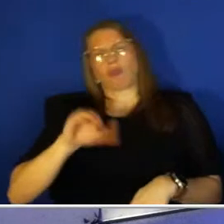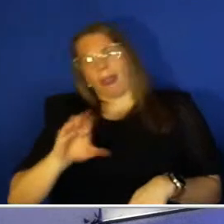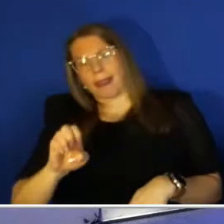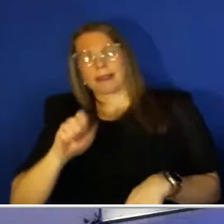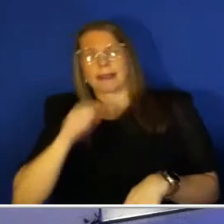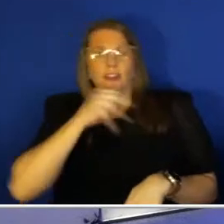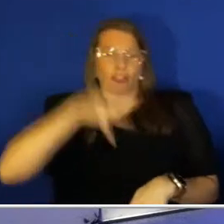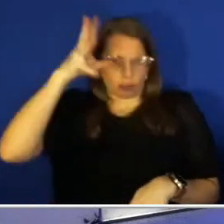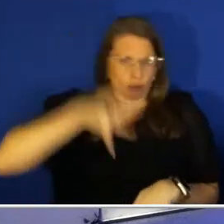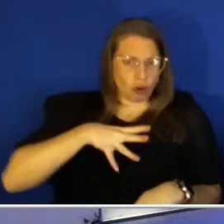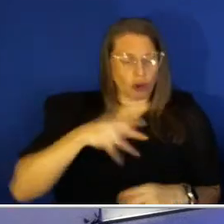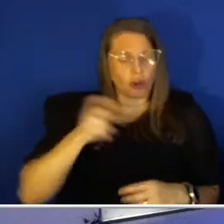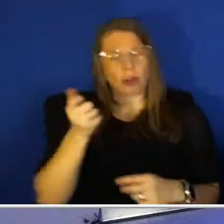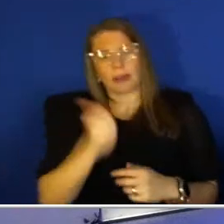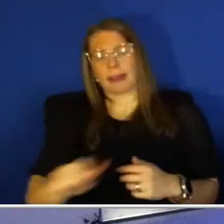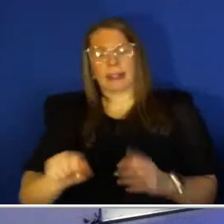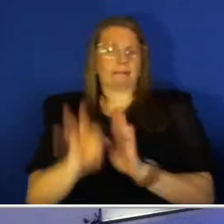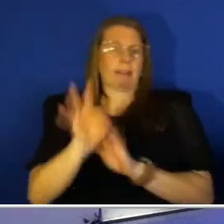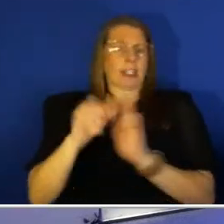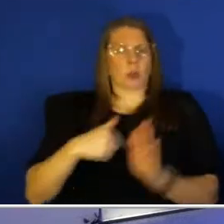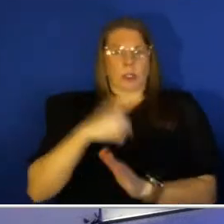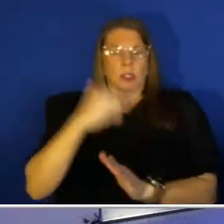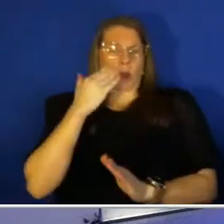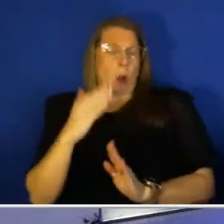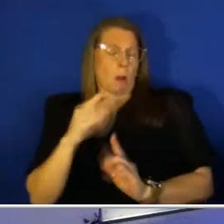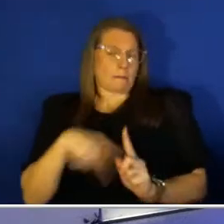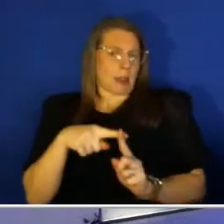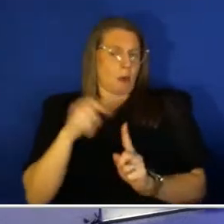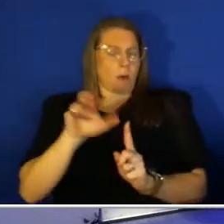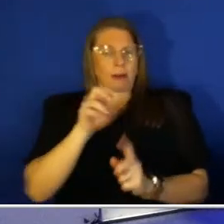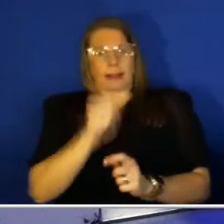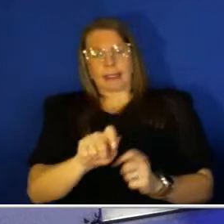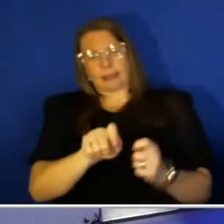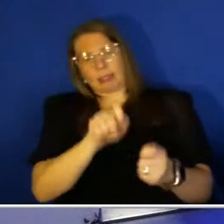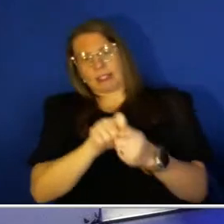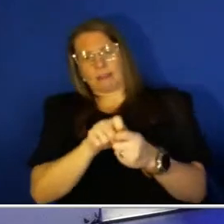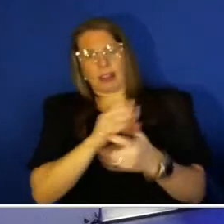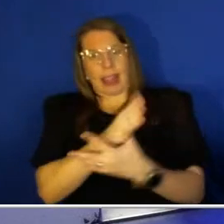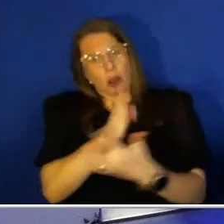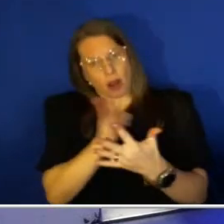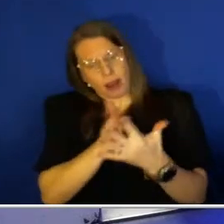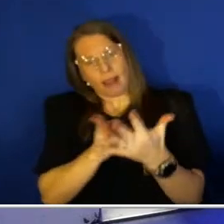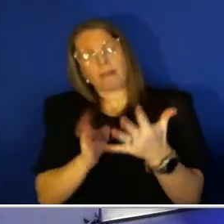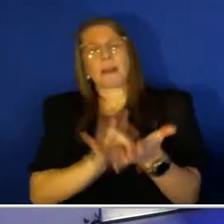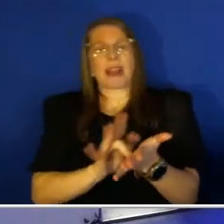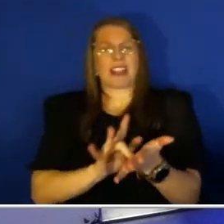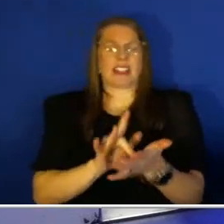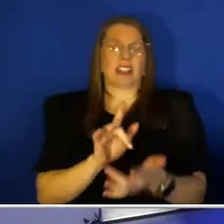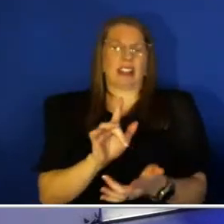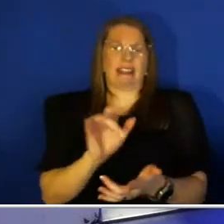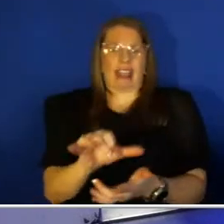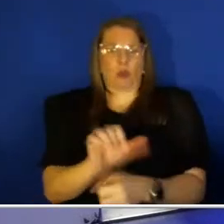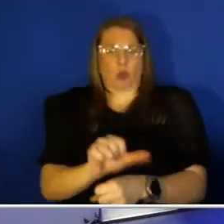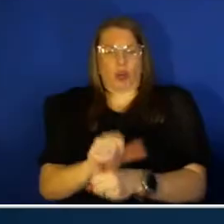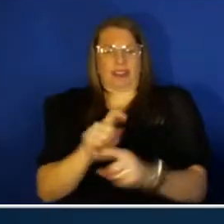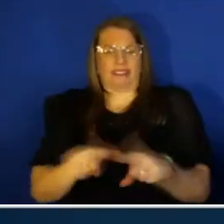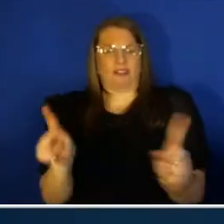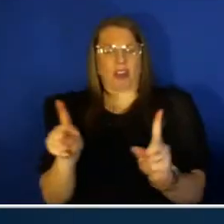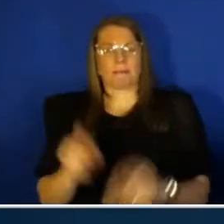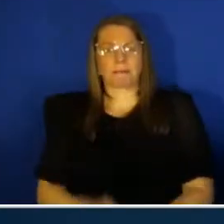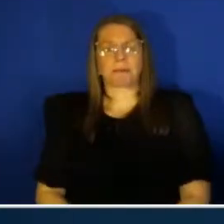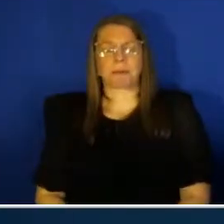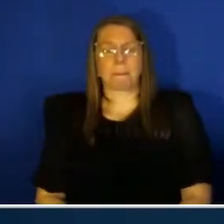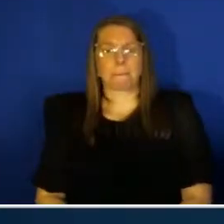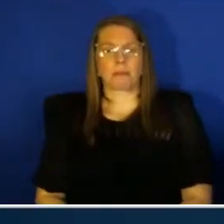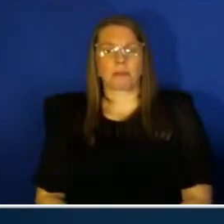findings, anything that we know of, or any particular area of medicine that works differently? Yeah, absolutely. I mean, I think that